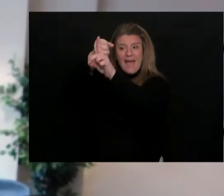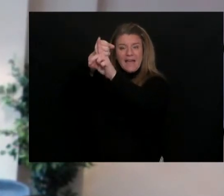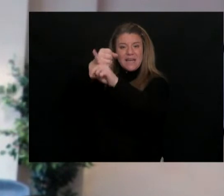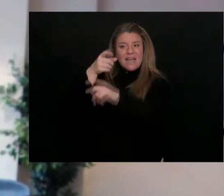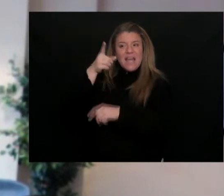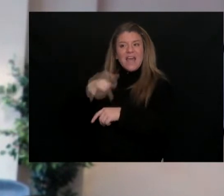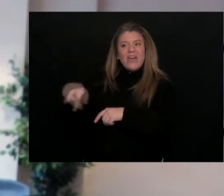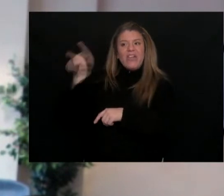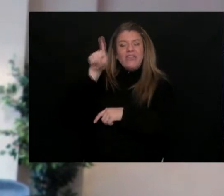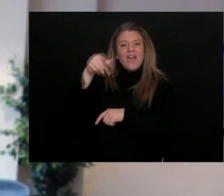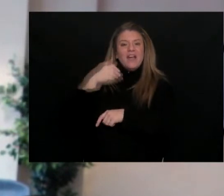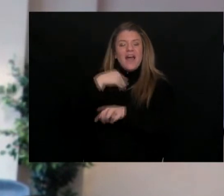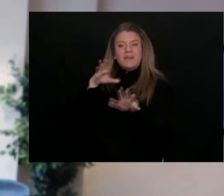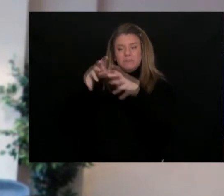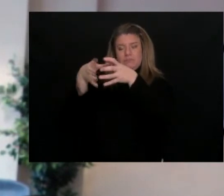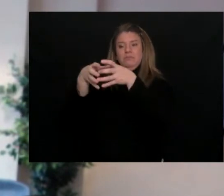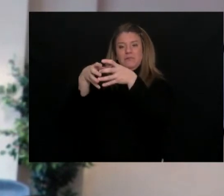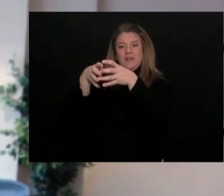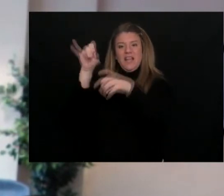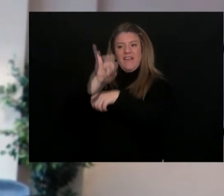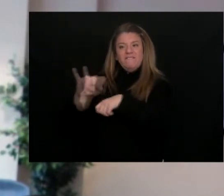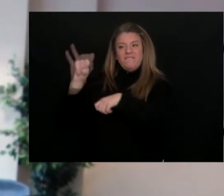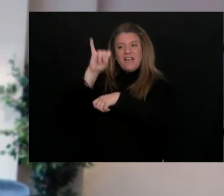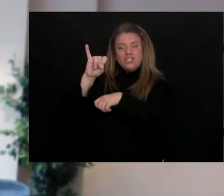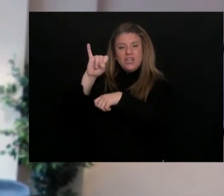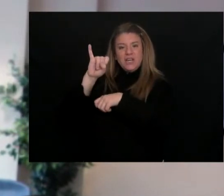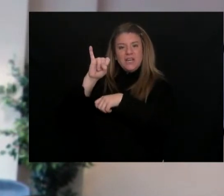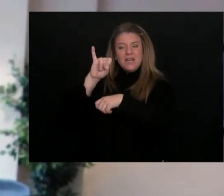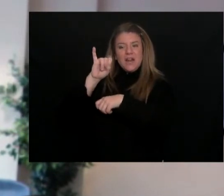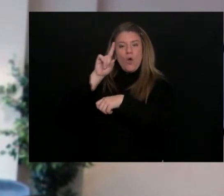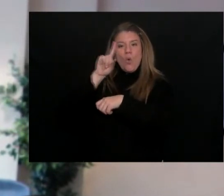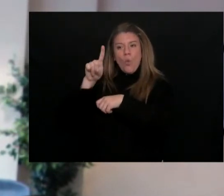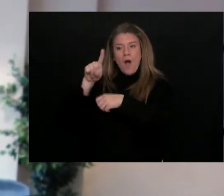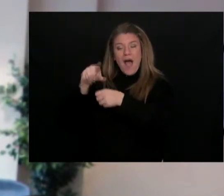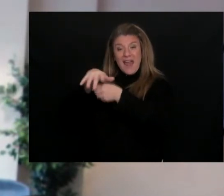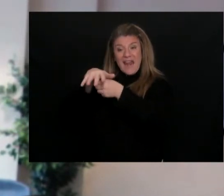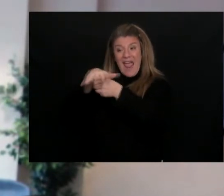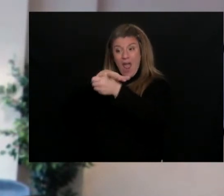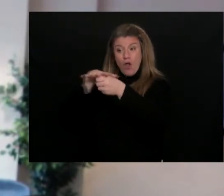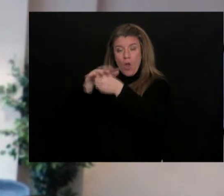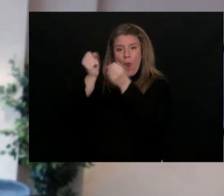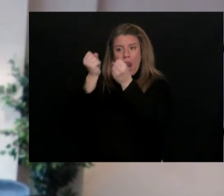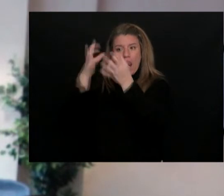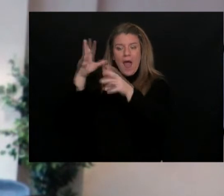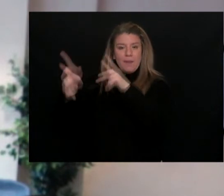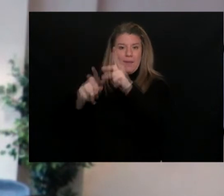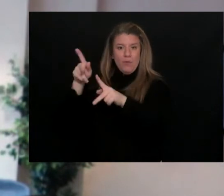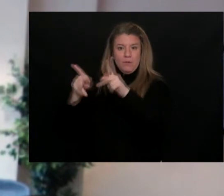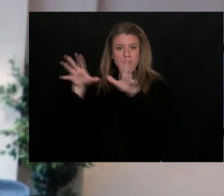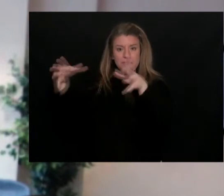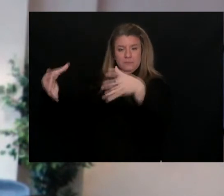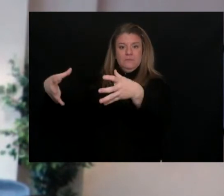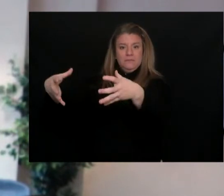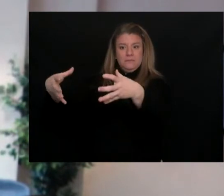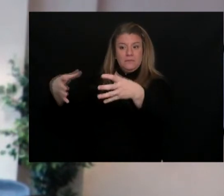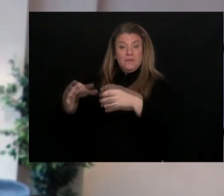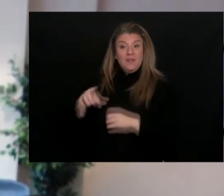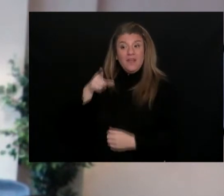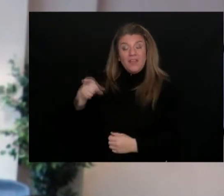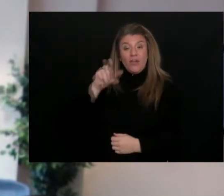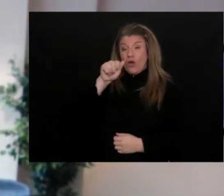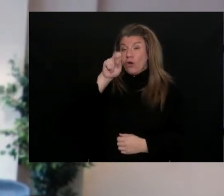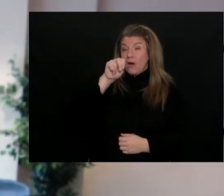acute infection of a very large part of their population. Remember, their sero prevalence rate, their antibody positive